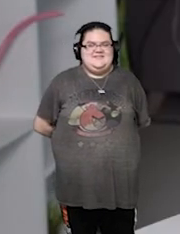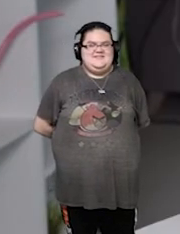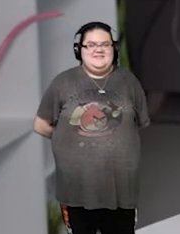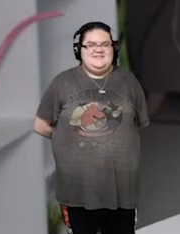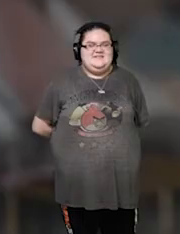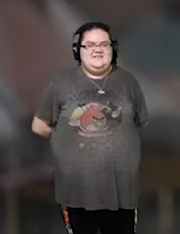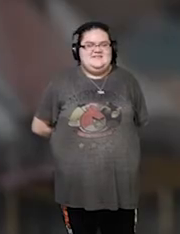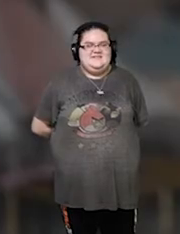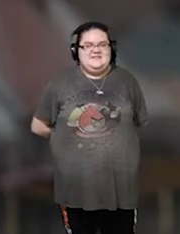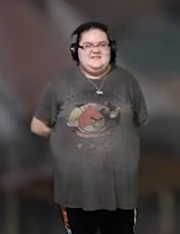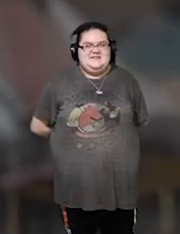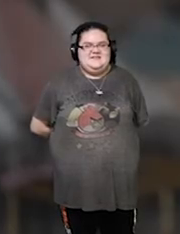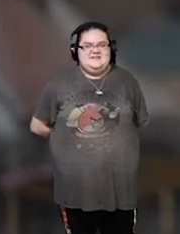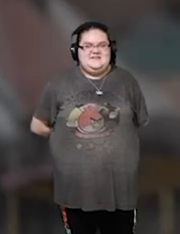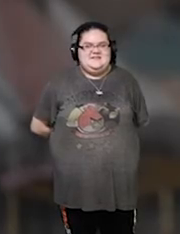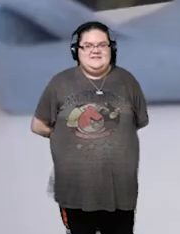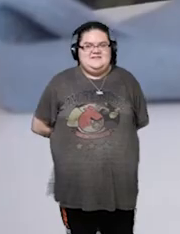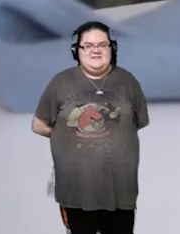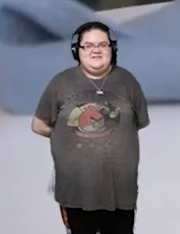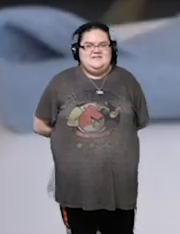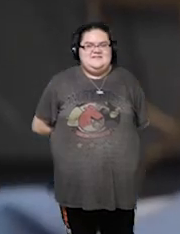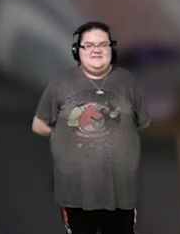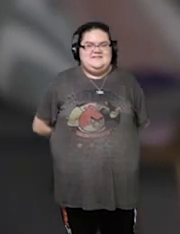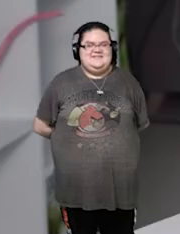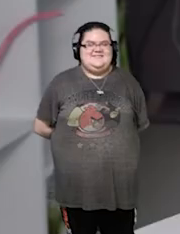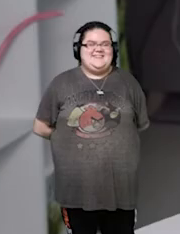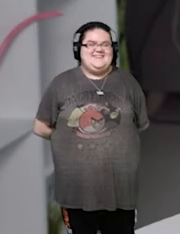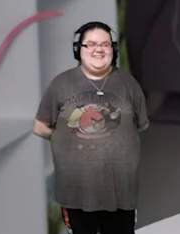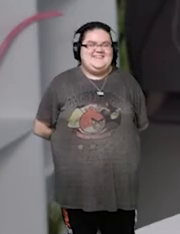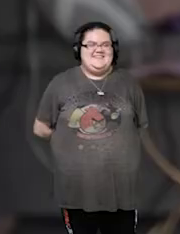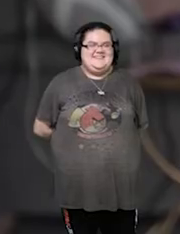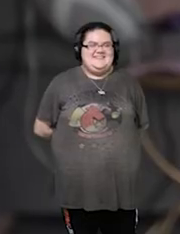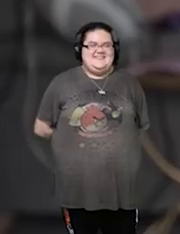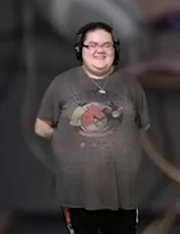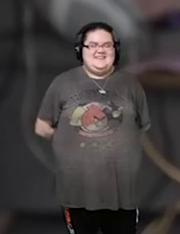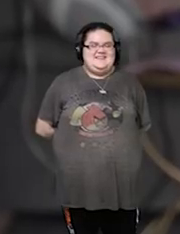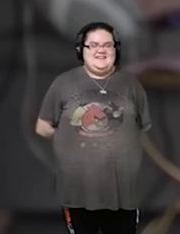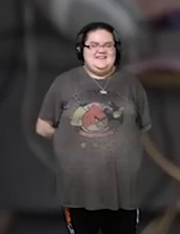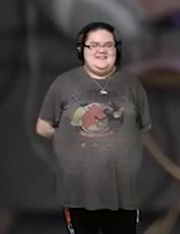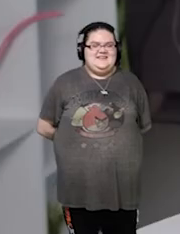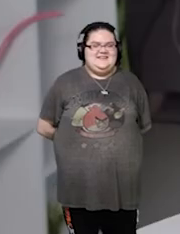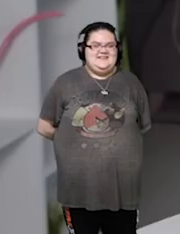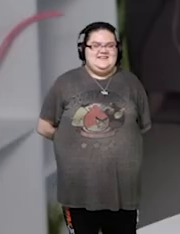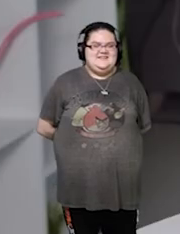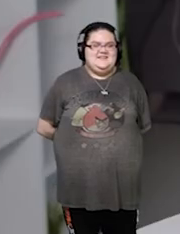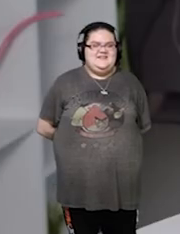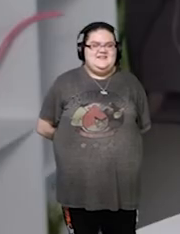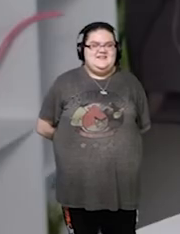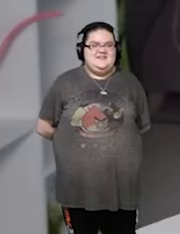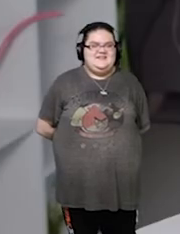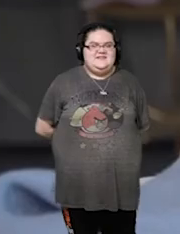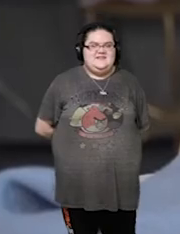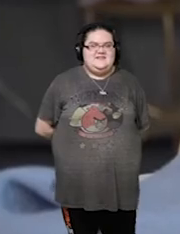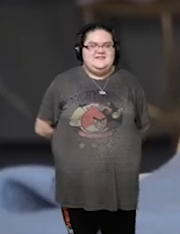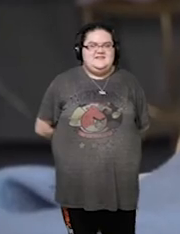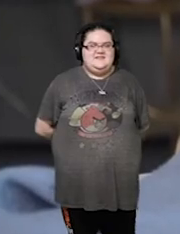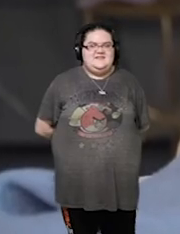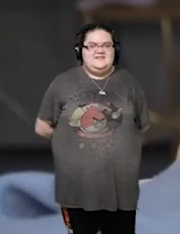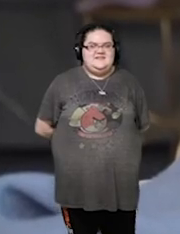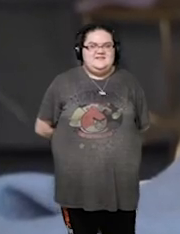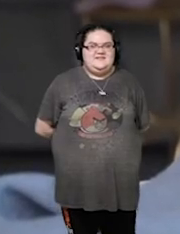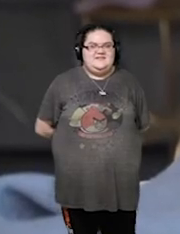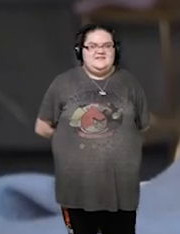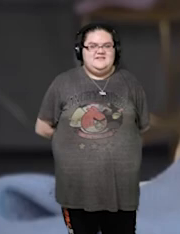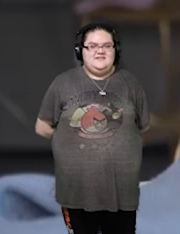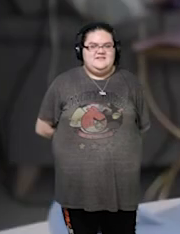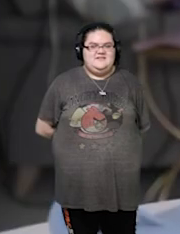Oh, it doesn't smell good. But that smells like ass. Like actual ass. Can I finger it? No, you can eat it with a spoon. I can eat it with a spoon? Yeah. Just put a spoon in there?